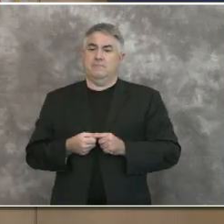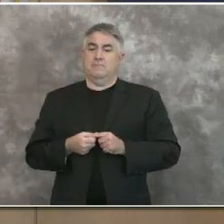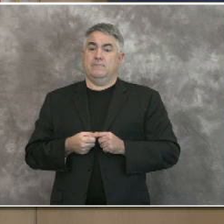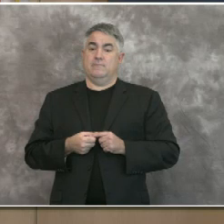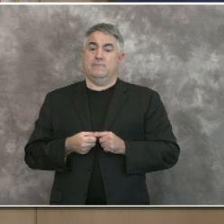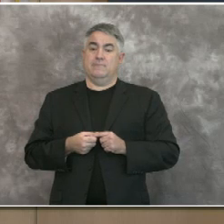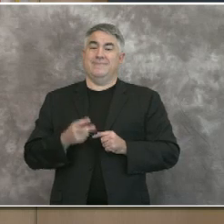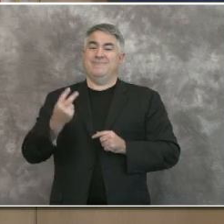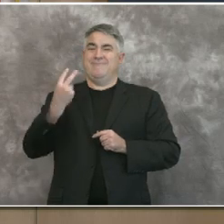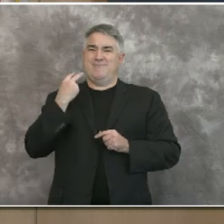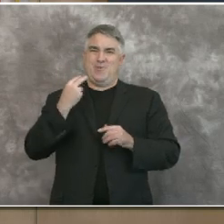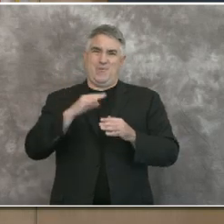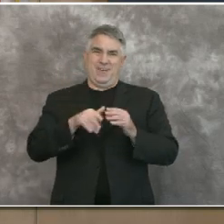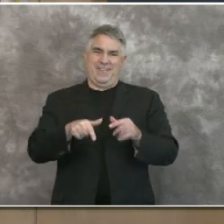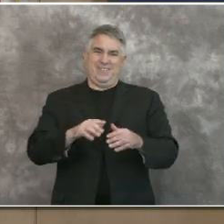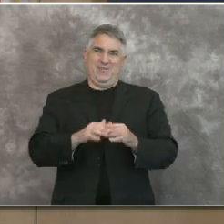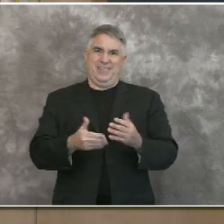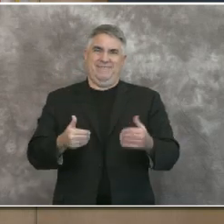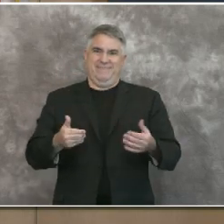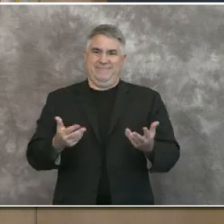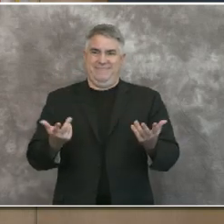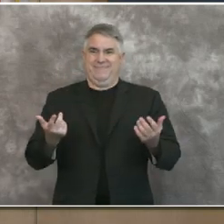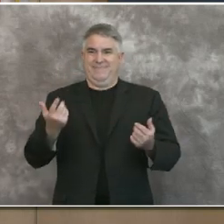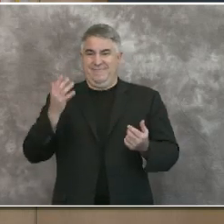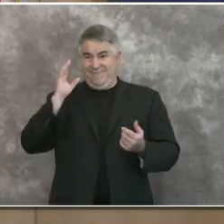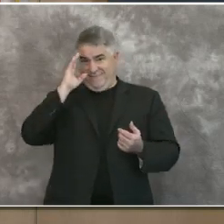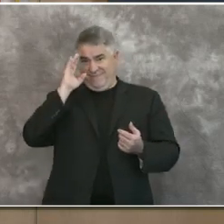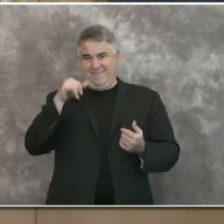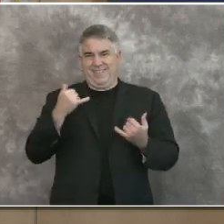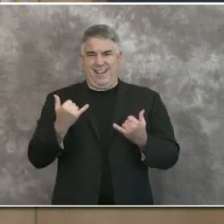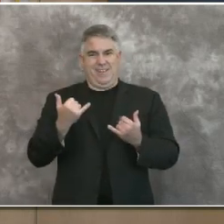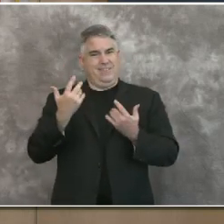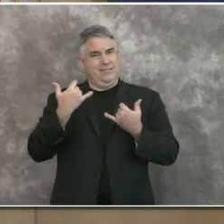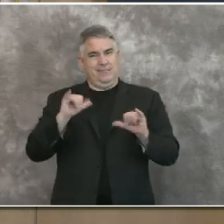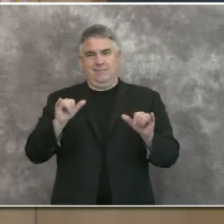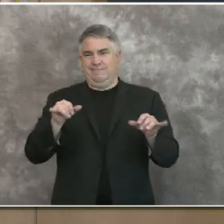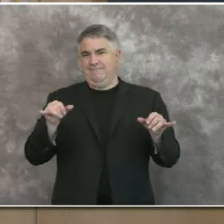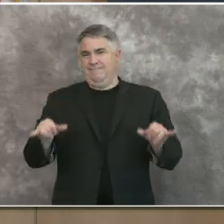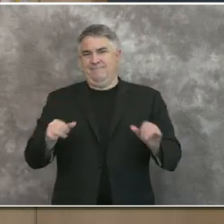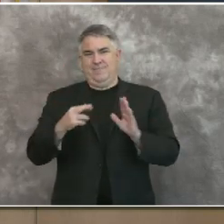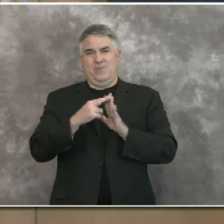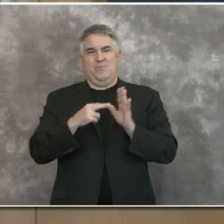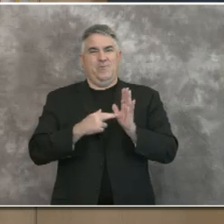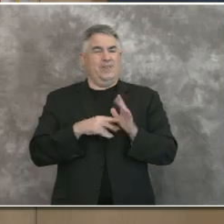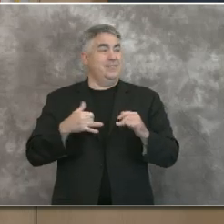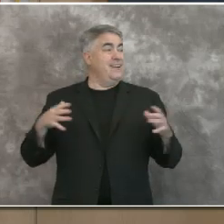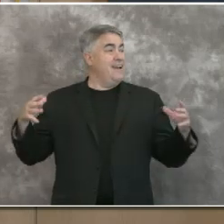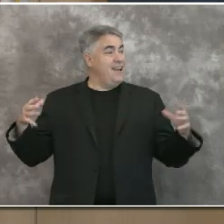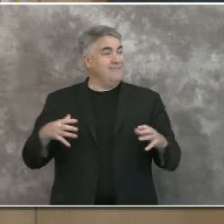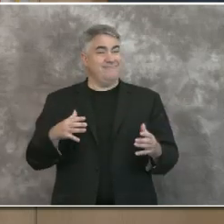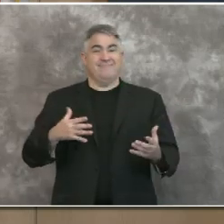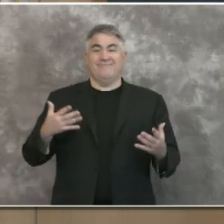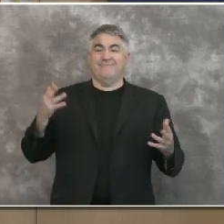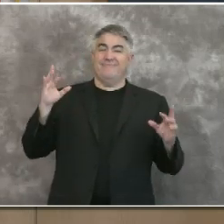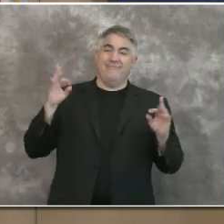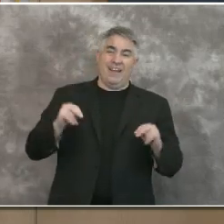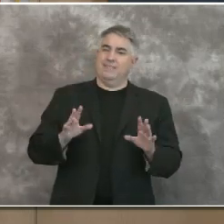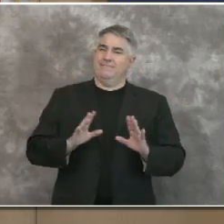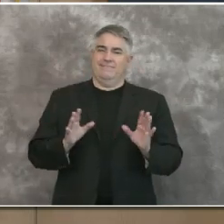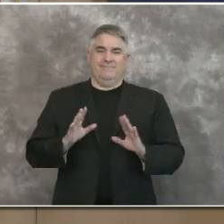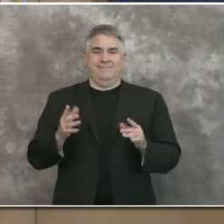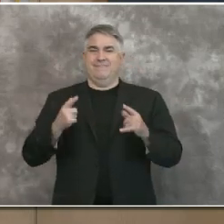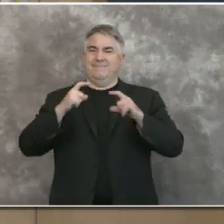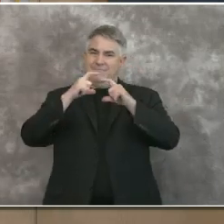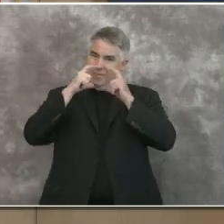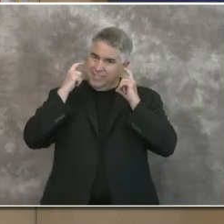we want everyone to remember the current restrictions in place will remain in place throughout the weekend. There is a requirement that you wear a face covering